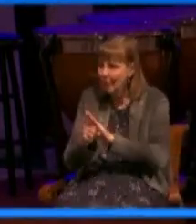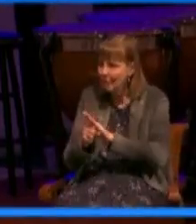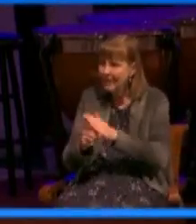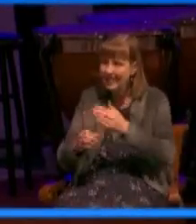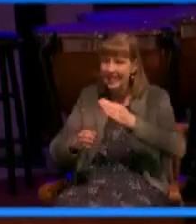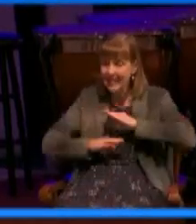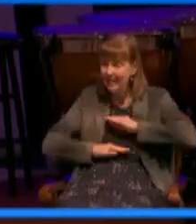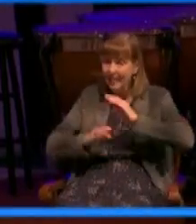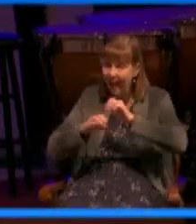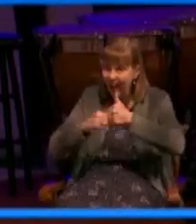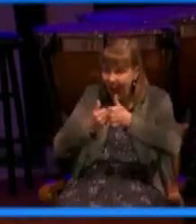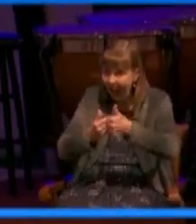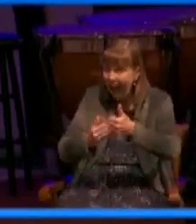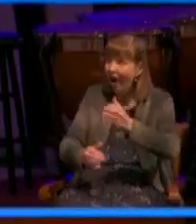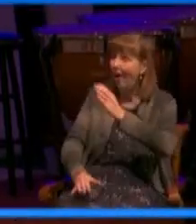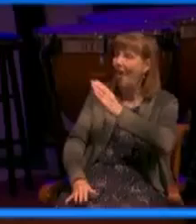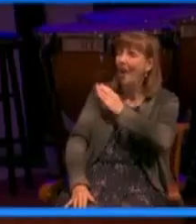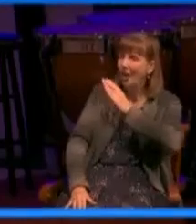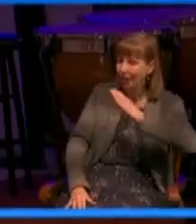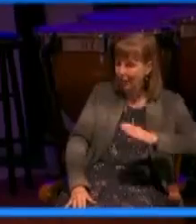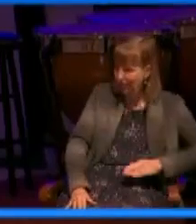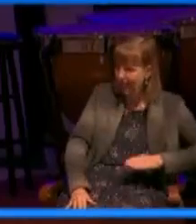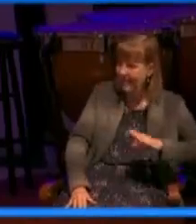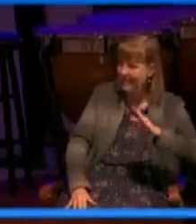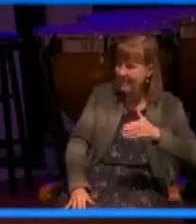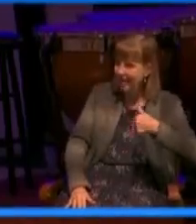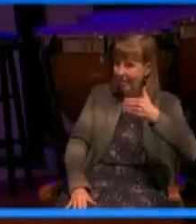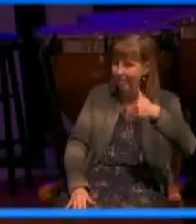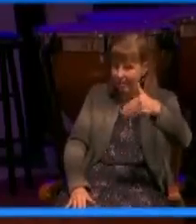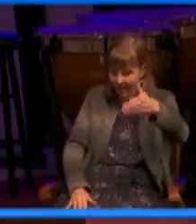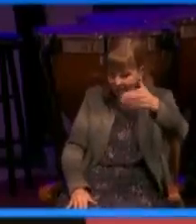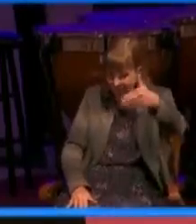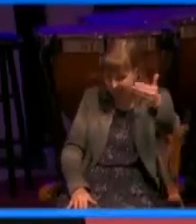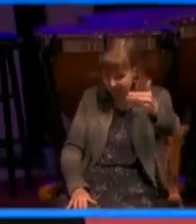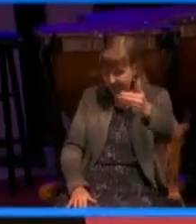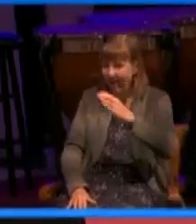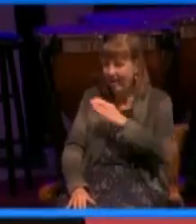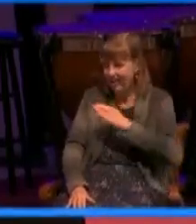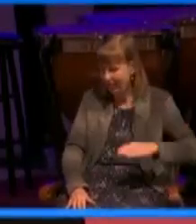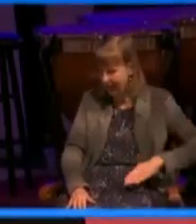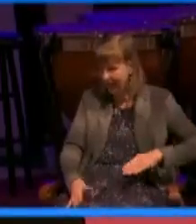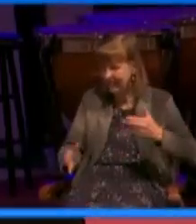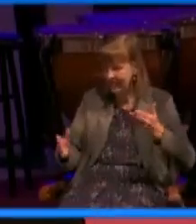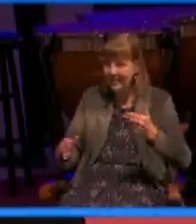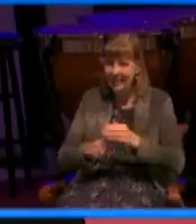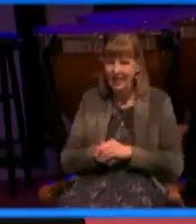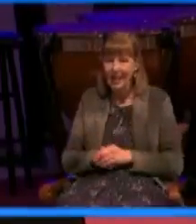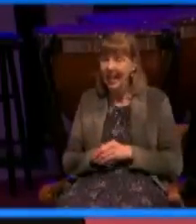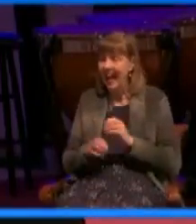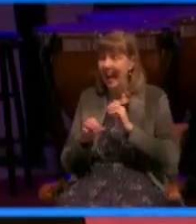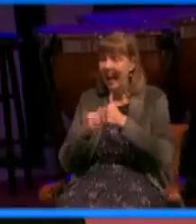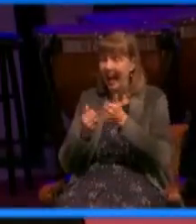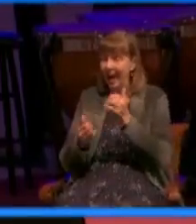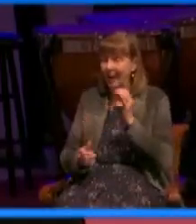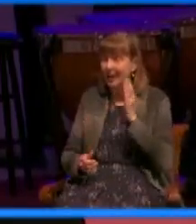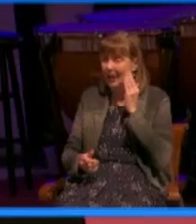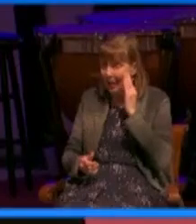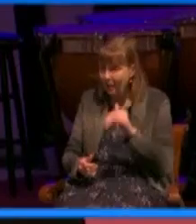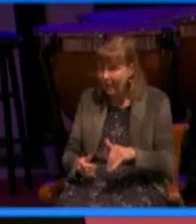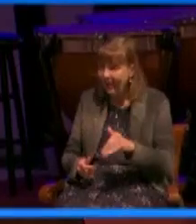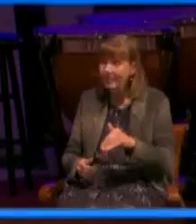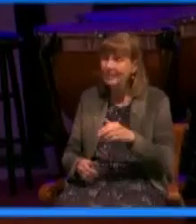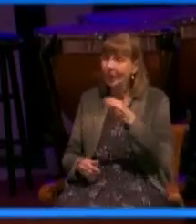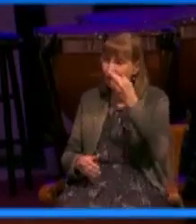through Christ. How do we know this? Because Revelation chapter 7 tells us, and I turned and saw a great multitude that no man can number from